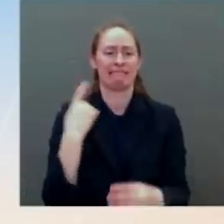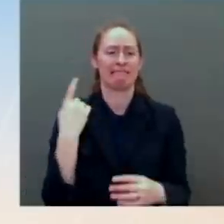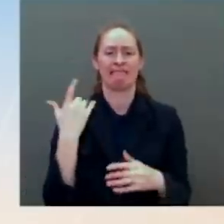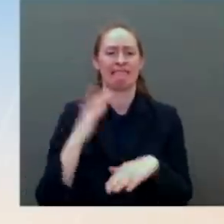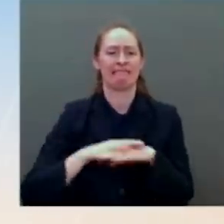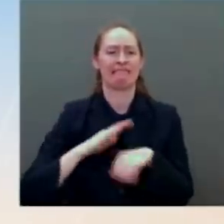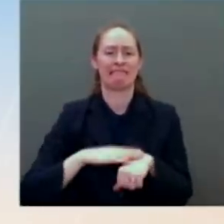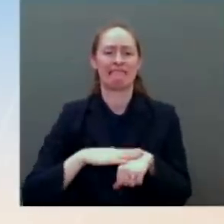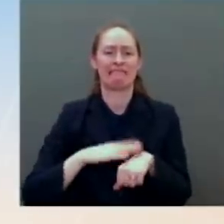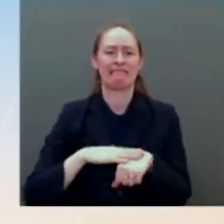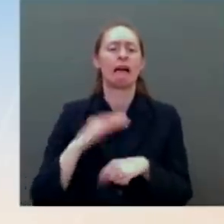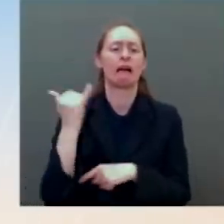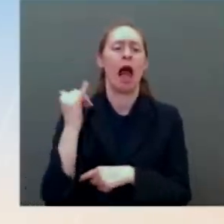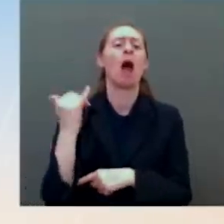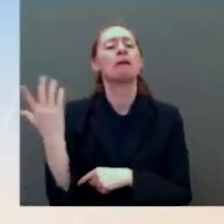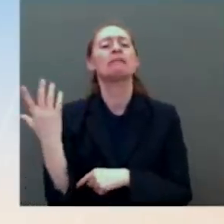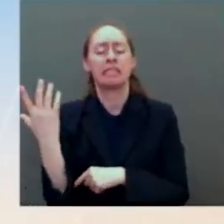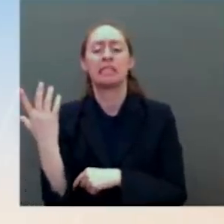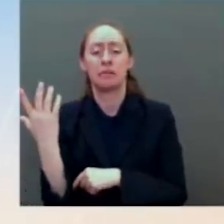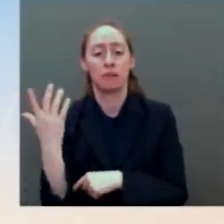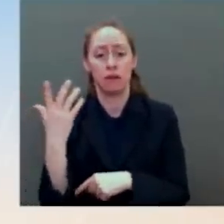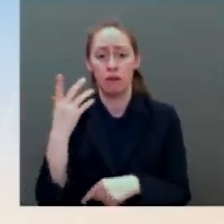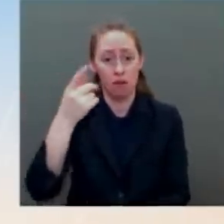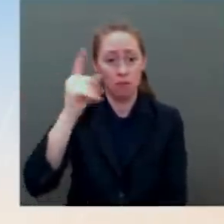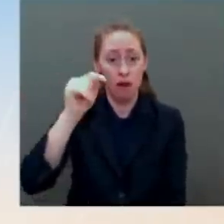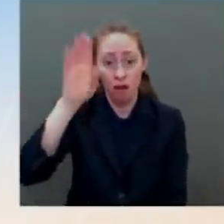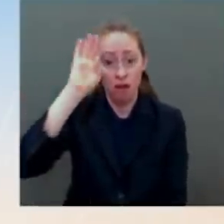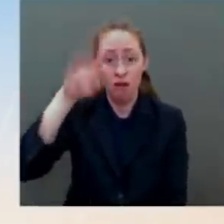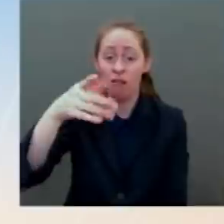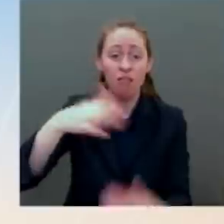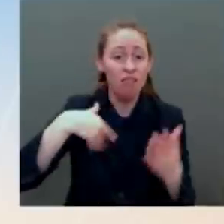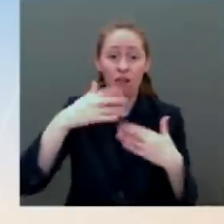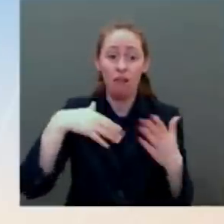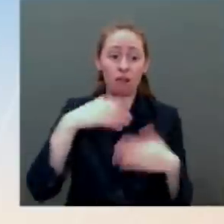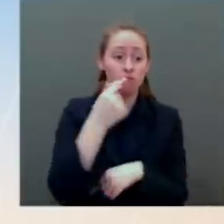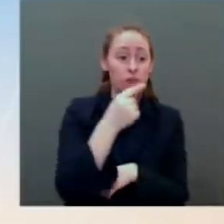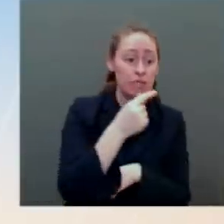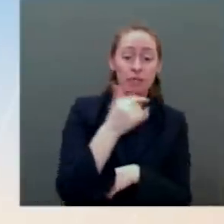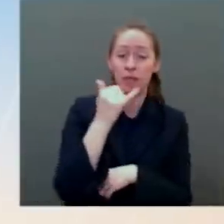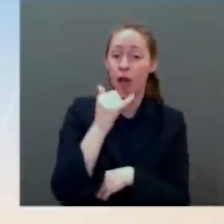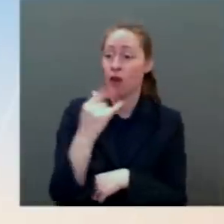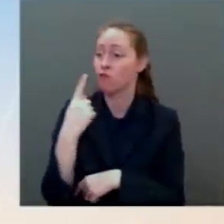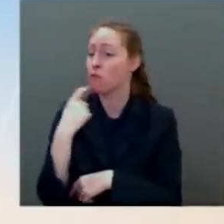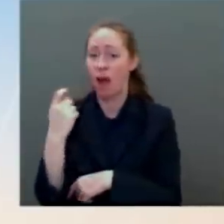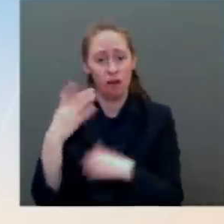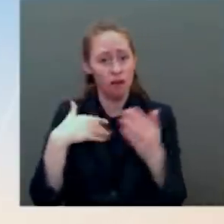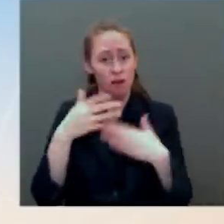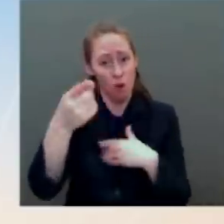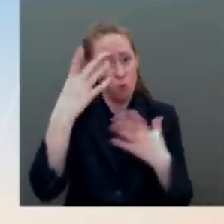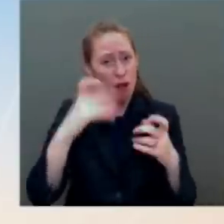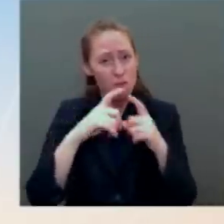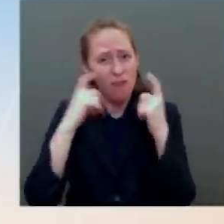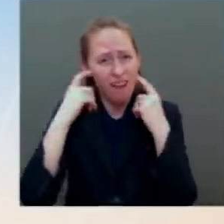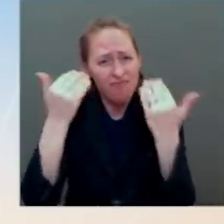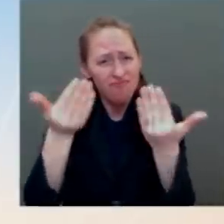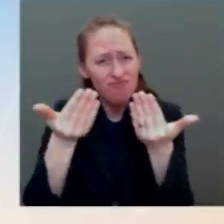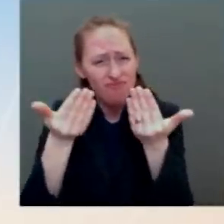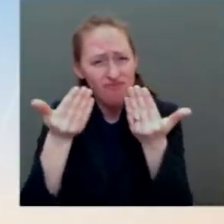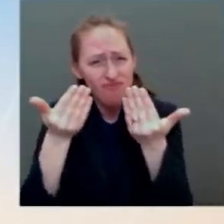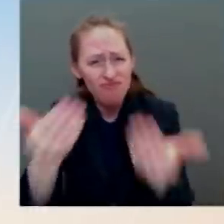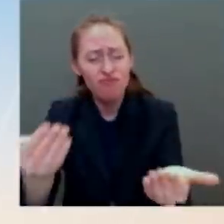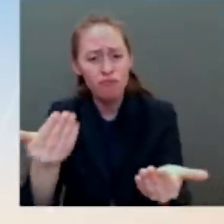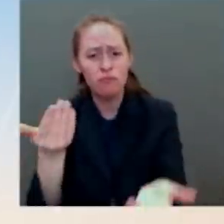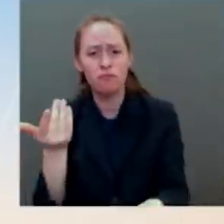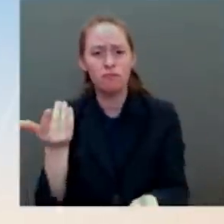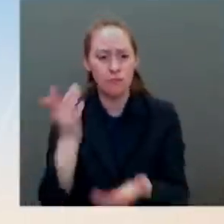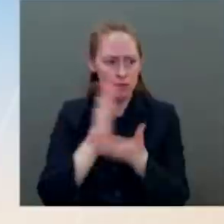or friend, and so people make that decision. And this is based on health considerations and data that the CDC looks at